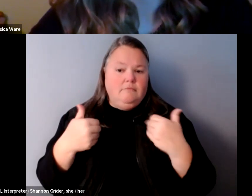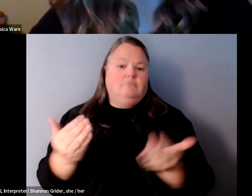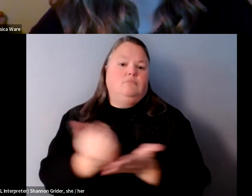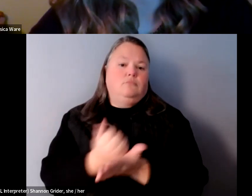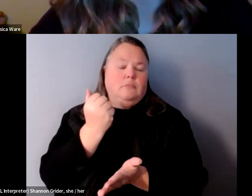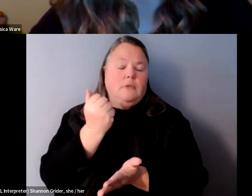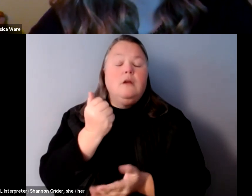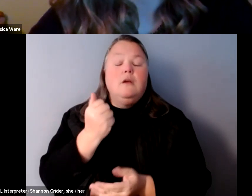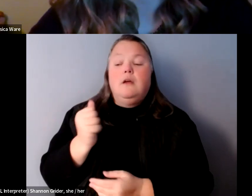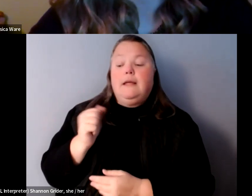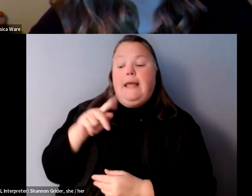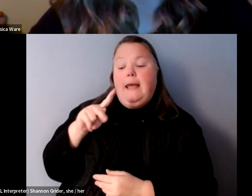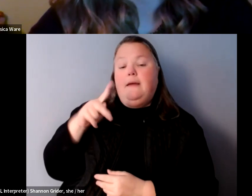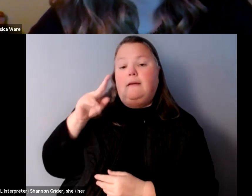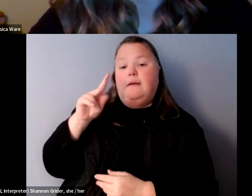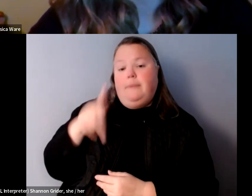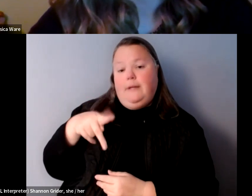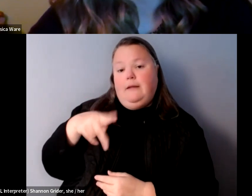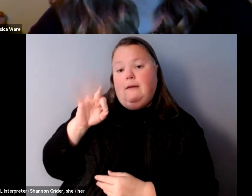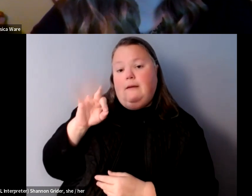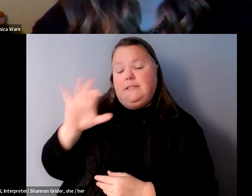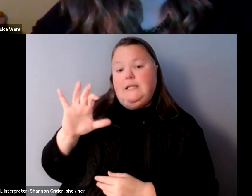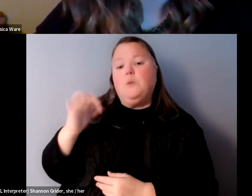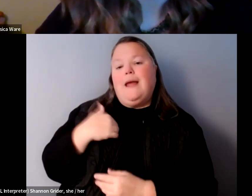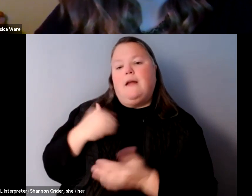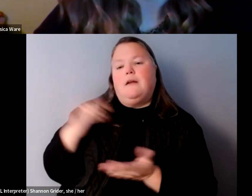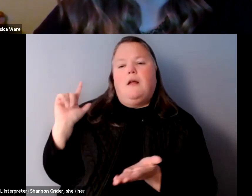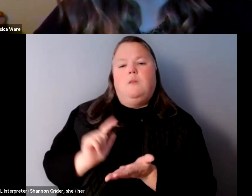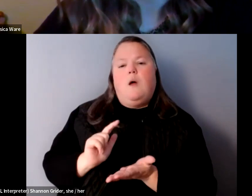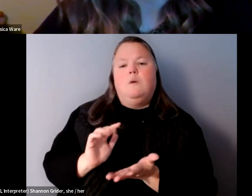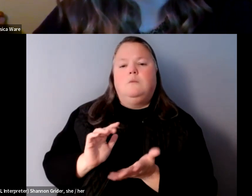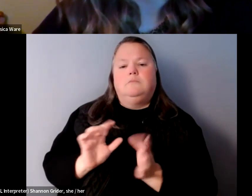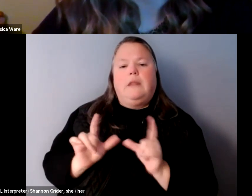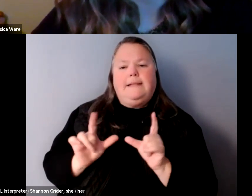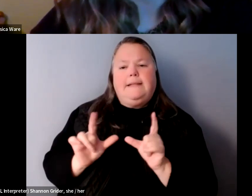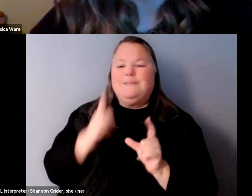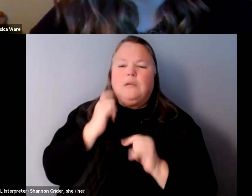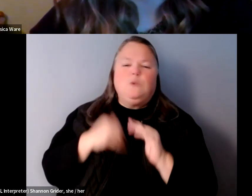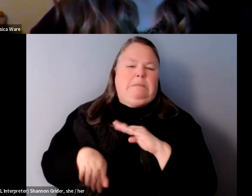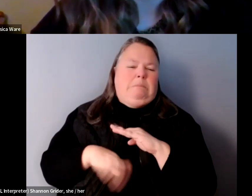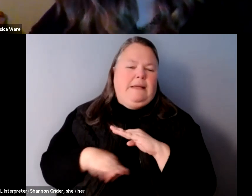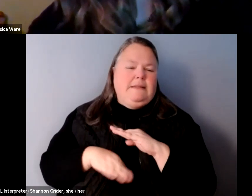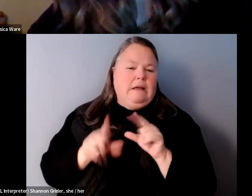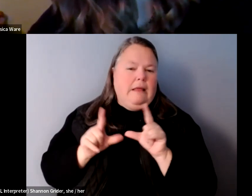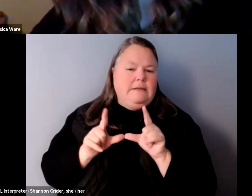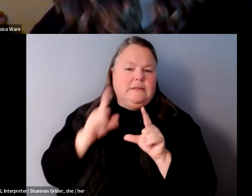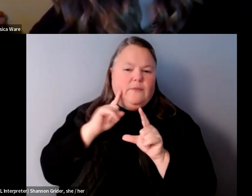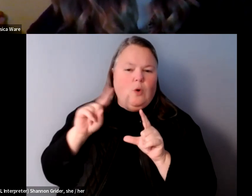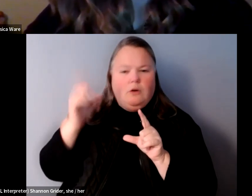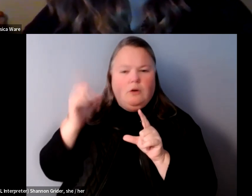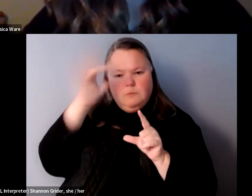smart sheet. We had a lower end licensure because that is all we needed. One of the things I think